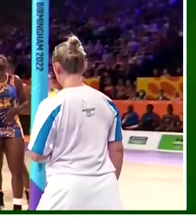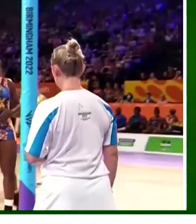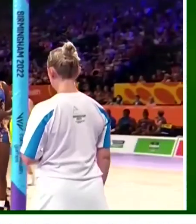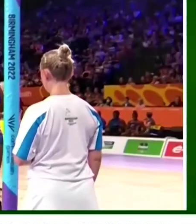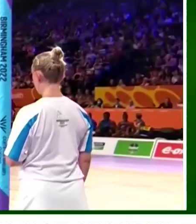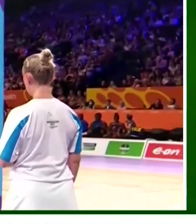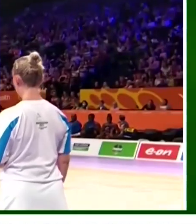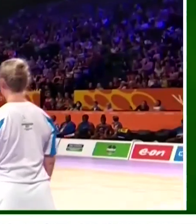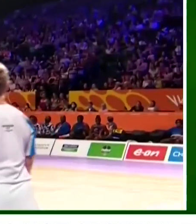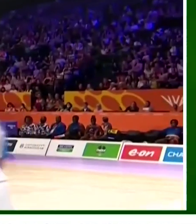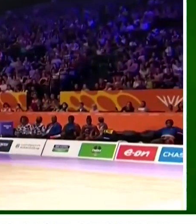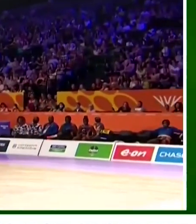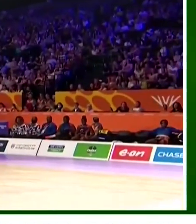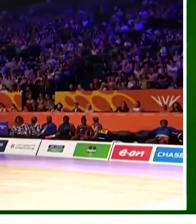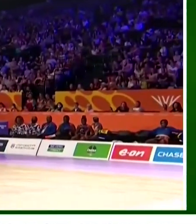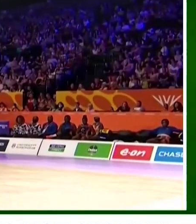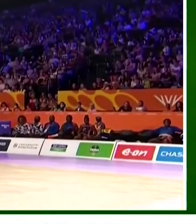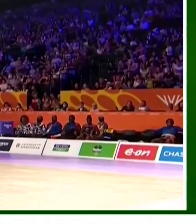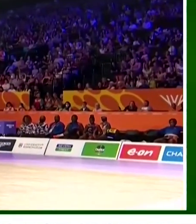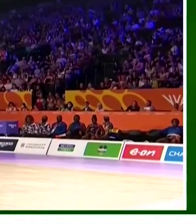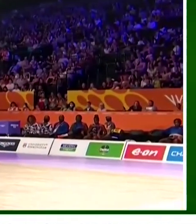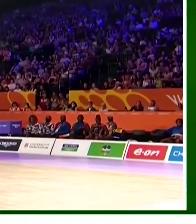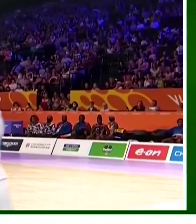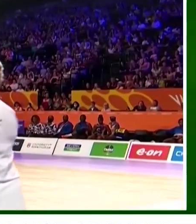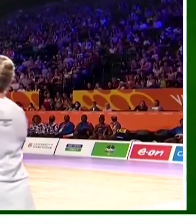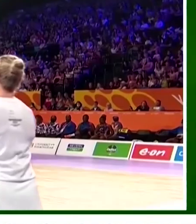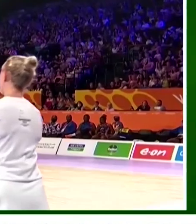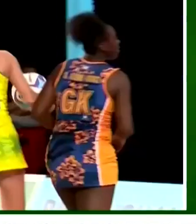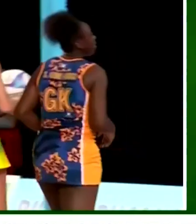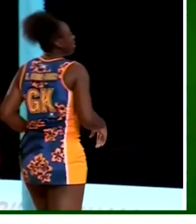set for South Africa in July 2023.